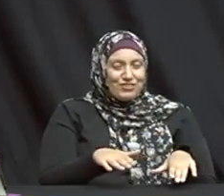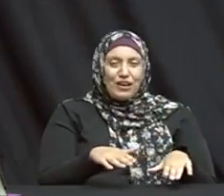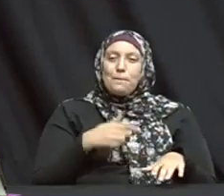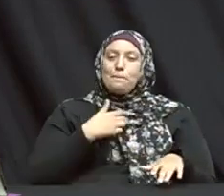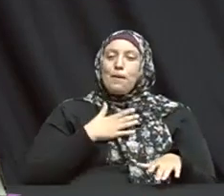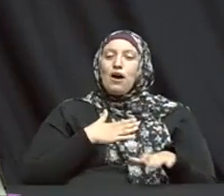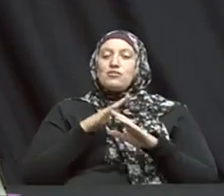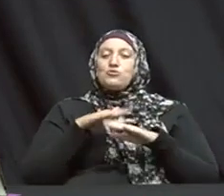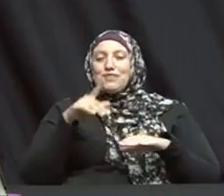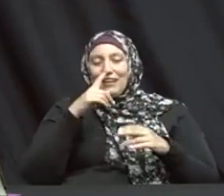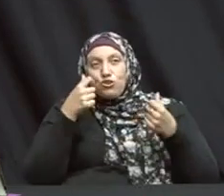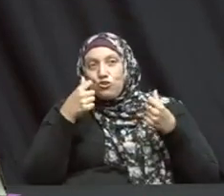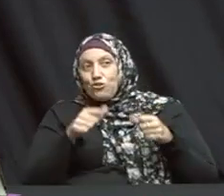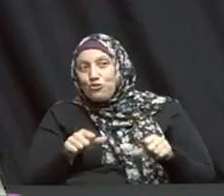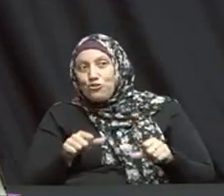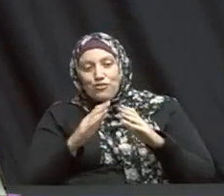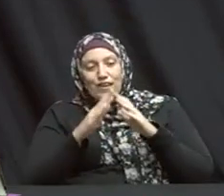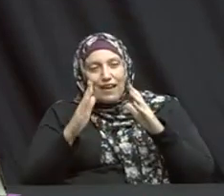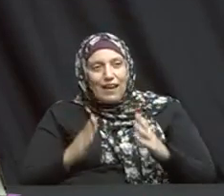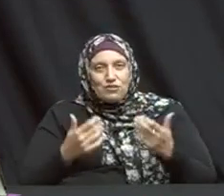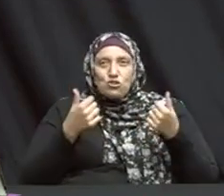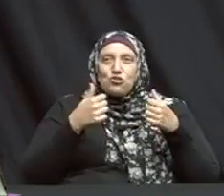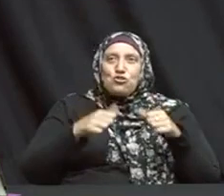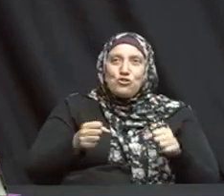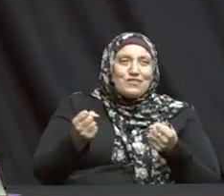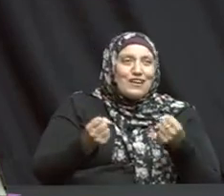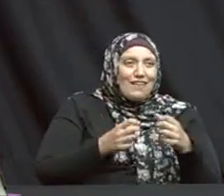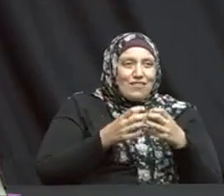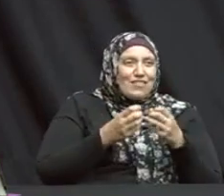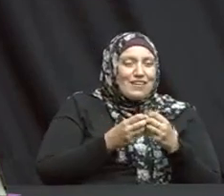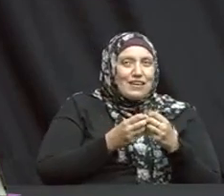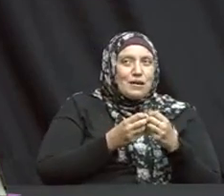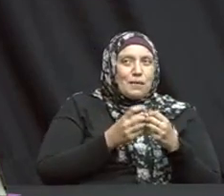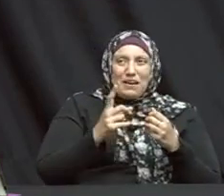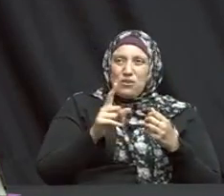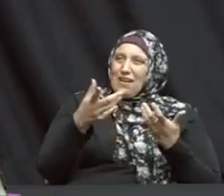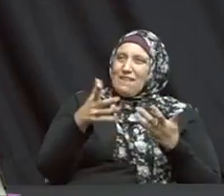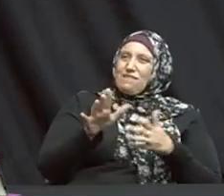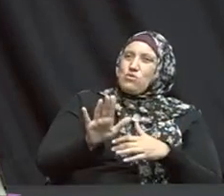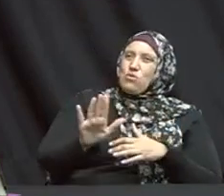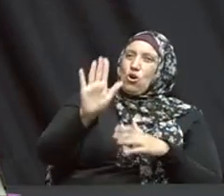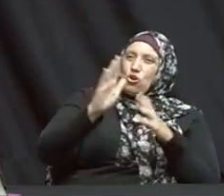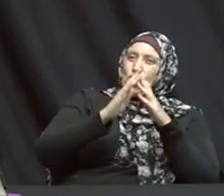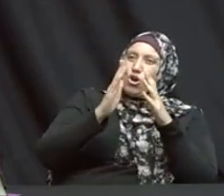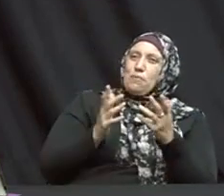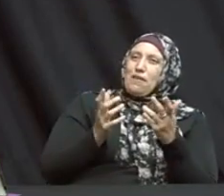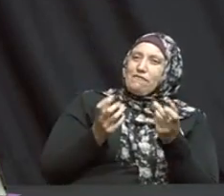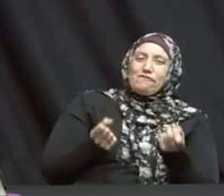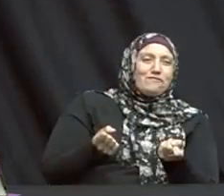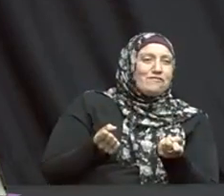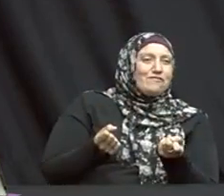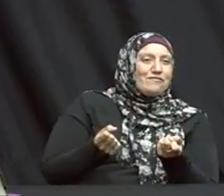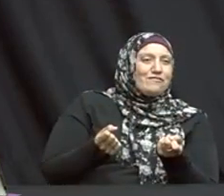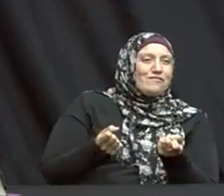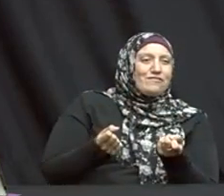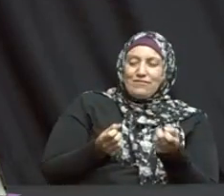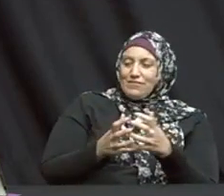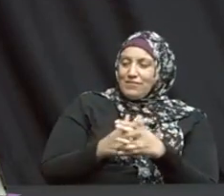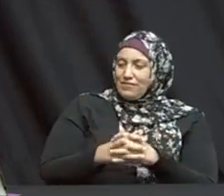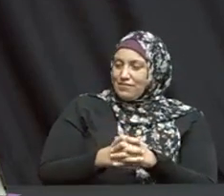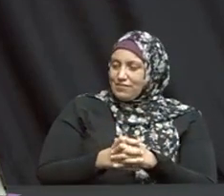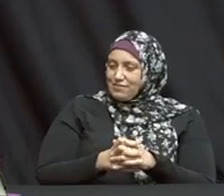are already established, etc. So there's a lot of flexibility with these instruments. Mm-hmm. And they Danny, just to help you, there'll be a vesting